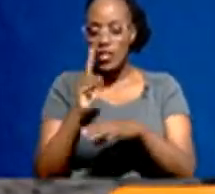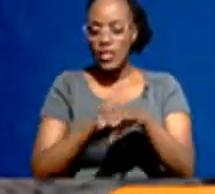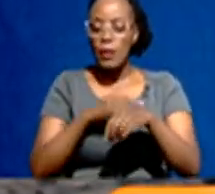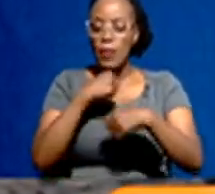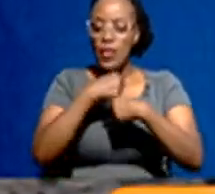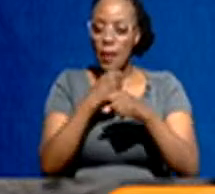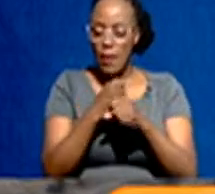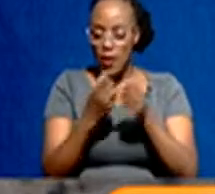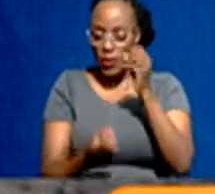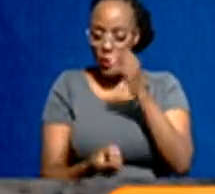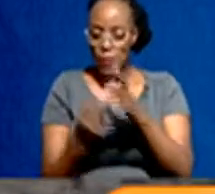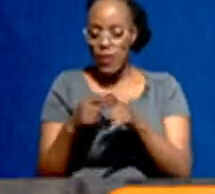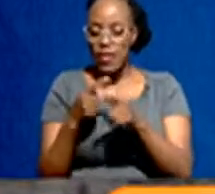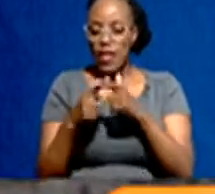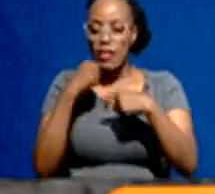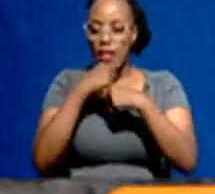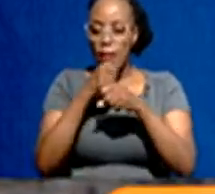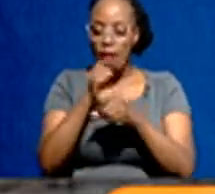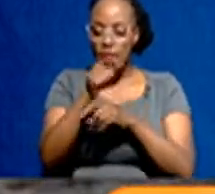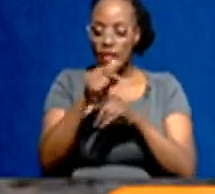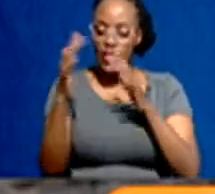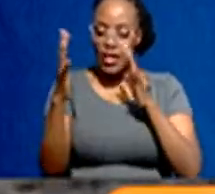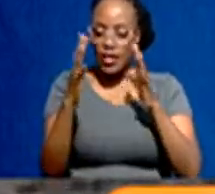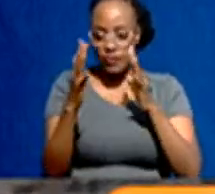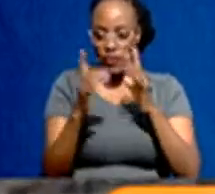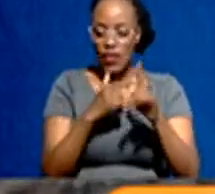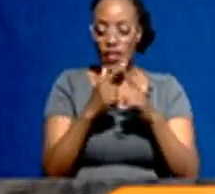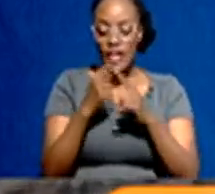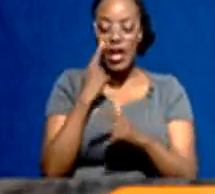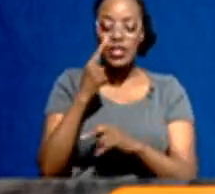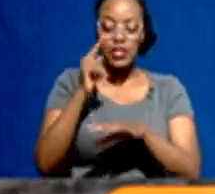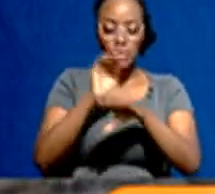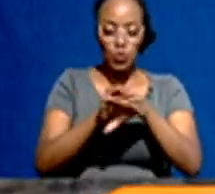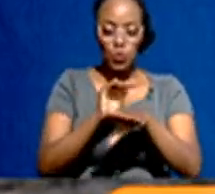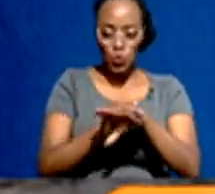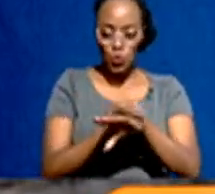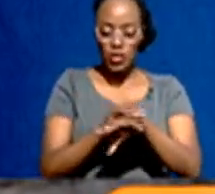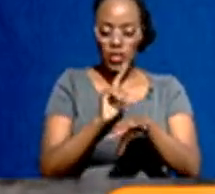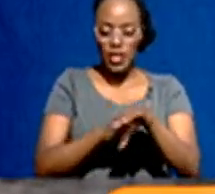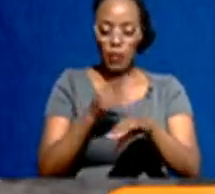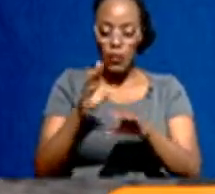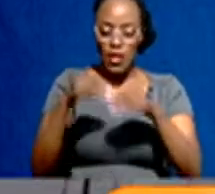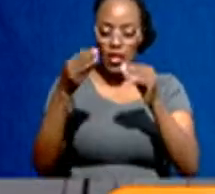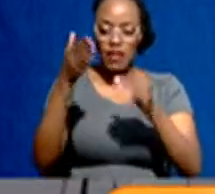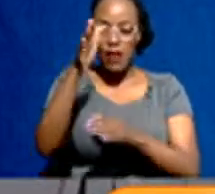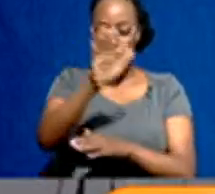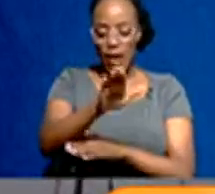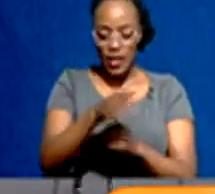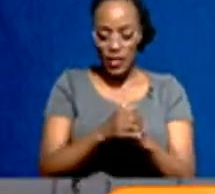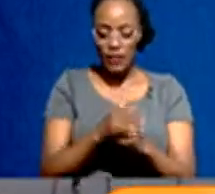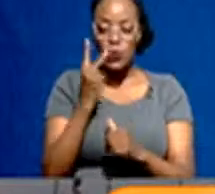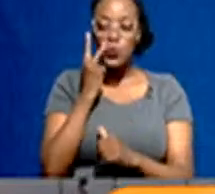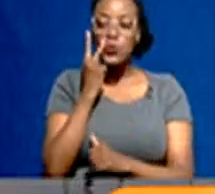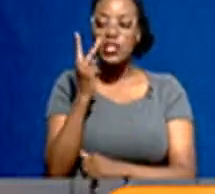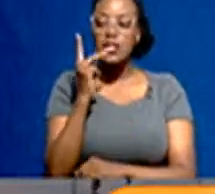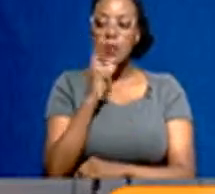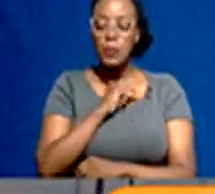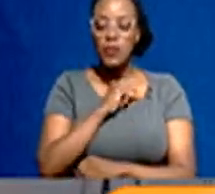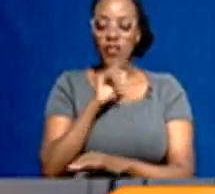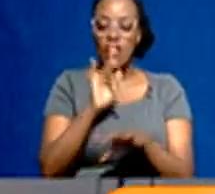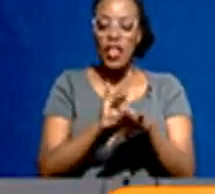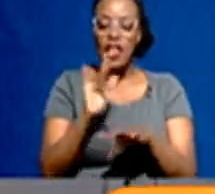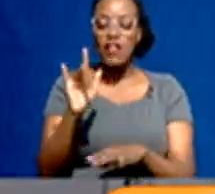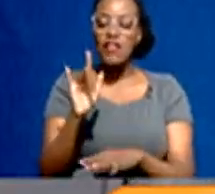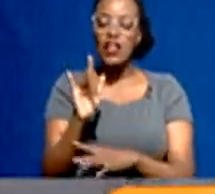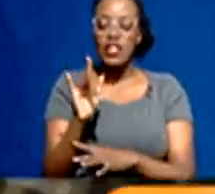chano, ambao wanatengeneza hiyo limestone. Na pia ni vizuri, tukiregesha hii sehemu. We've seen that the effect